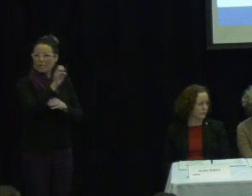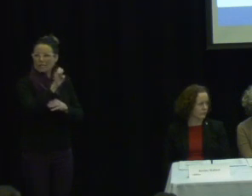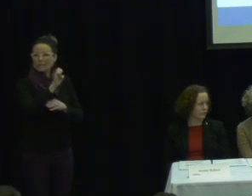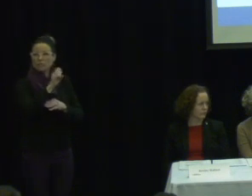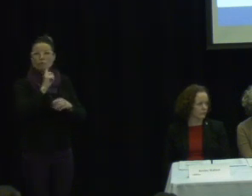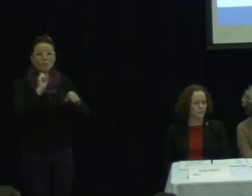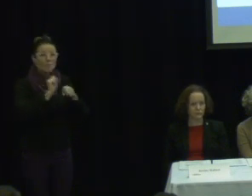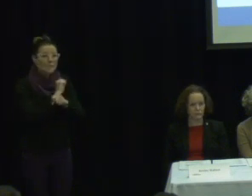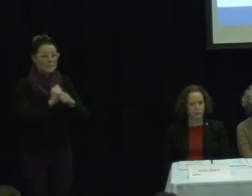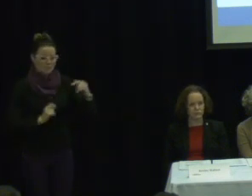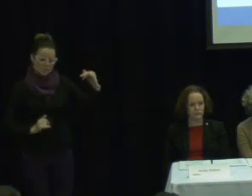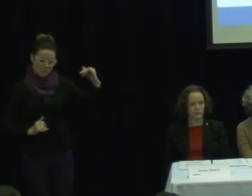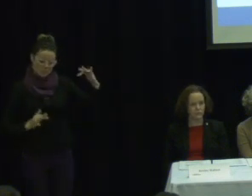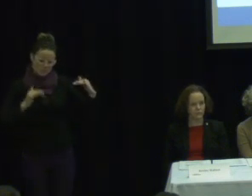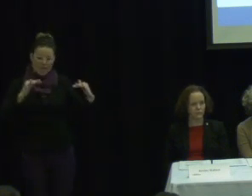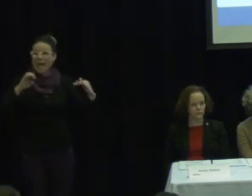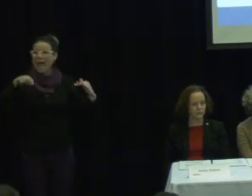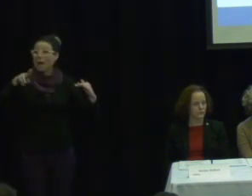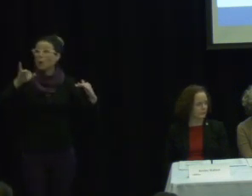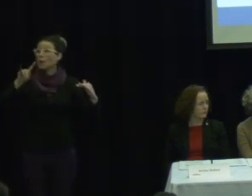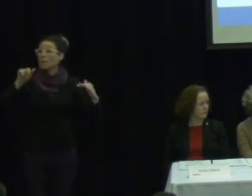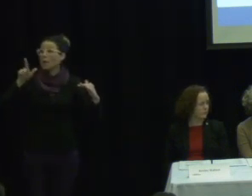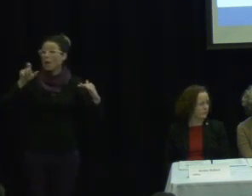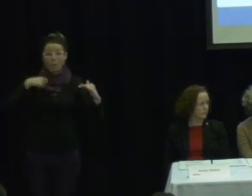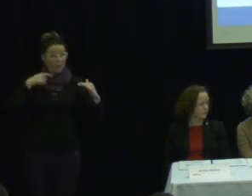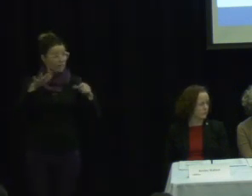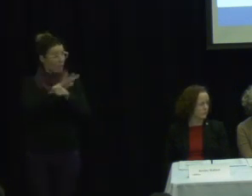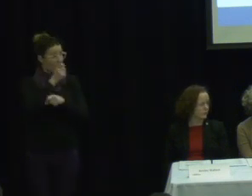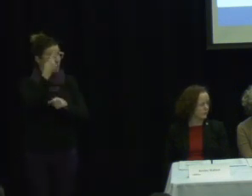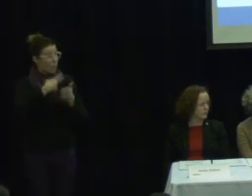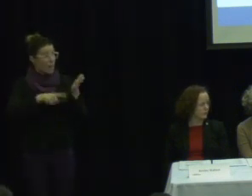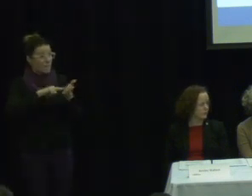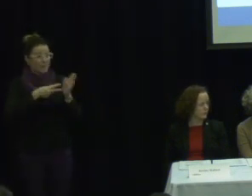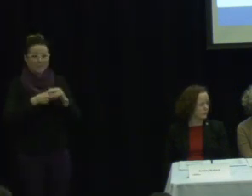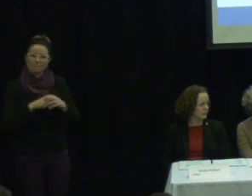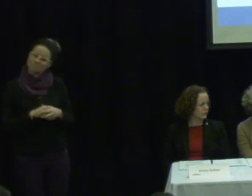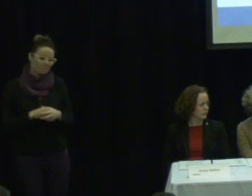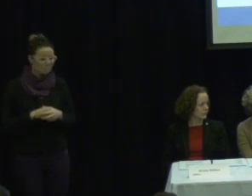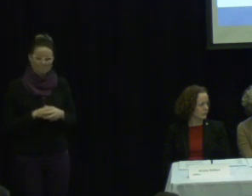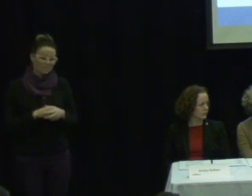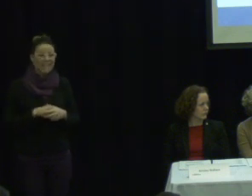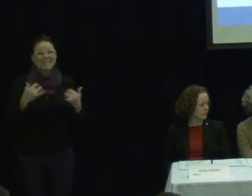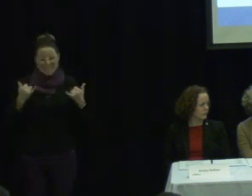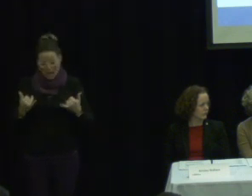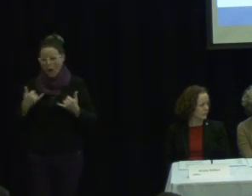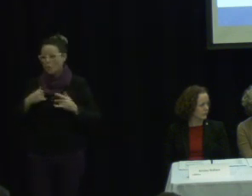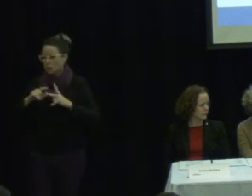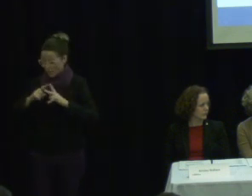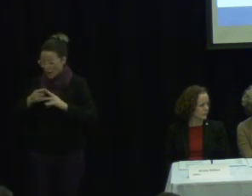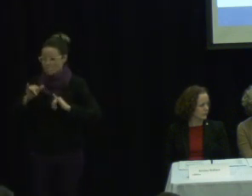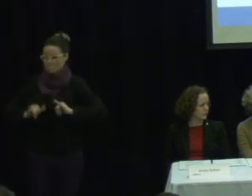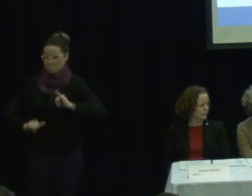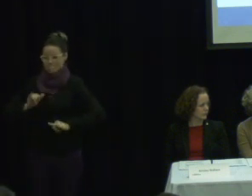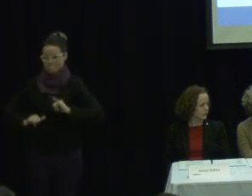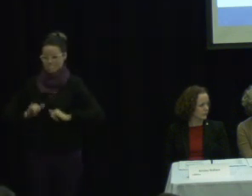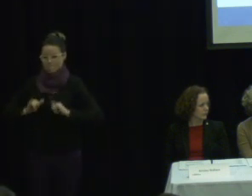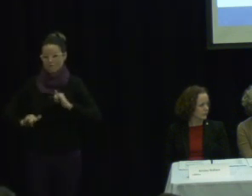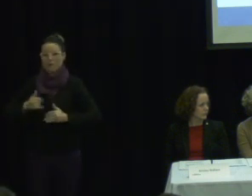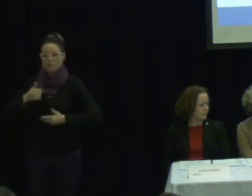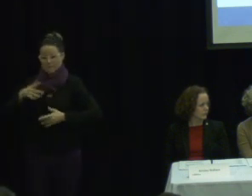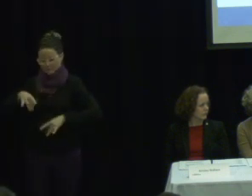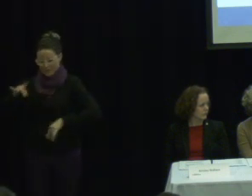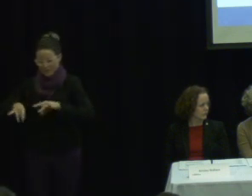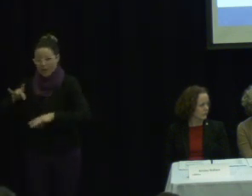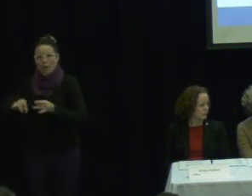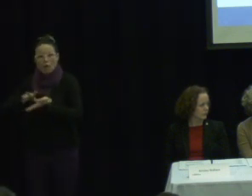messy, but it's beautiful. We're getting vulnerable. We're saying we don't have the answers. We're what we call, what we heard in the lecture last night, we